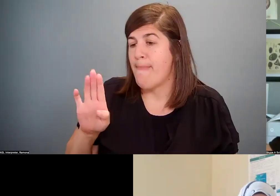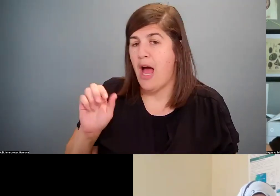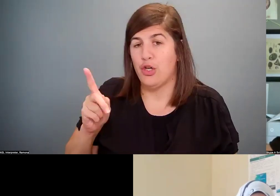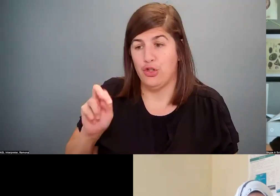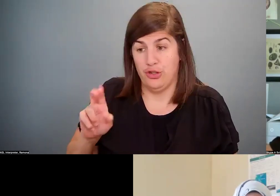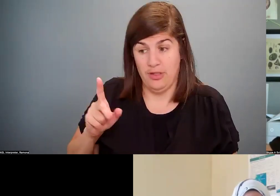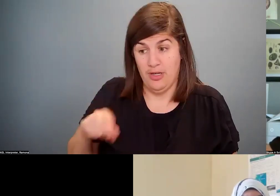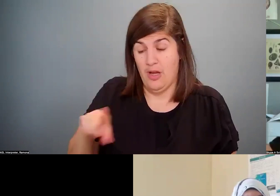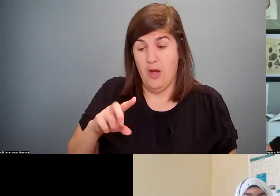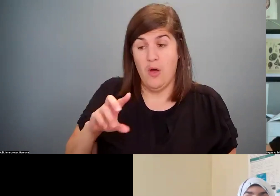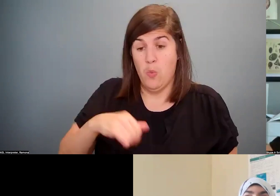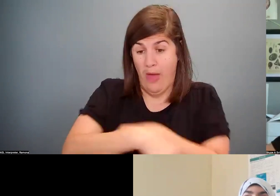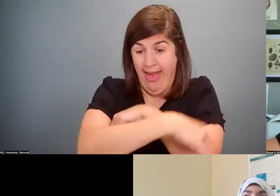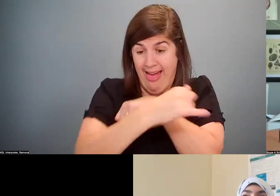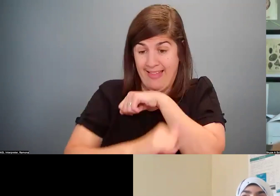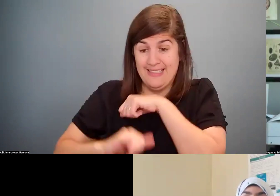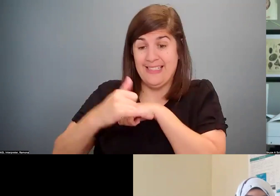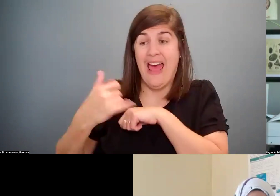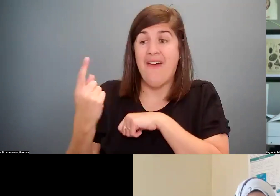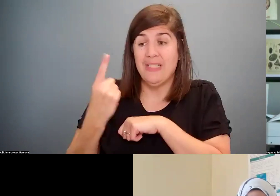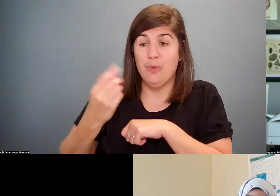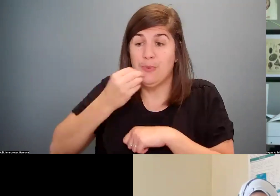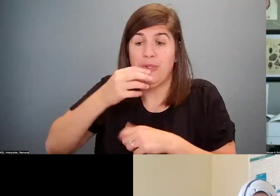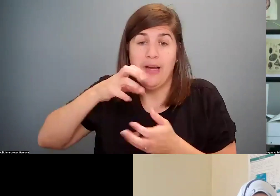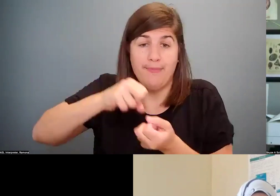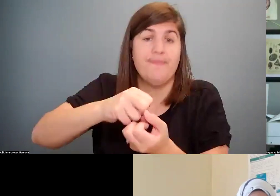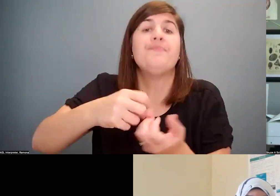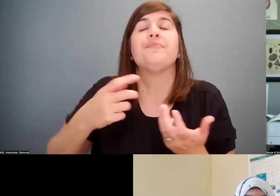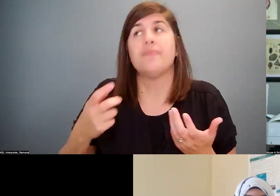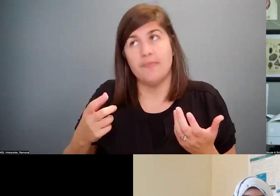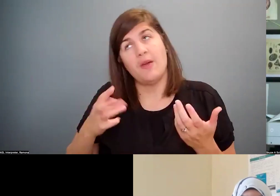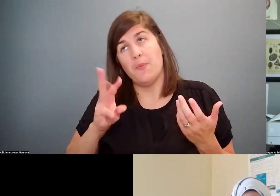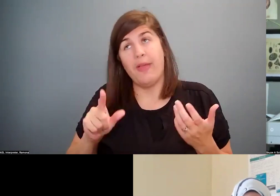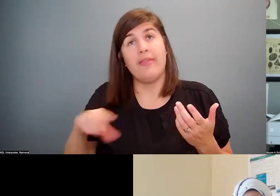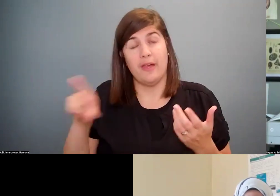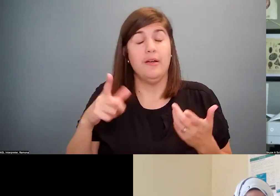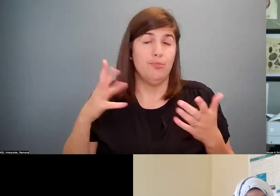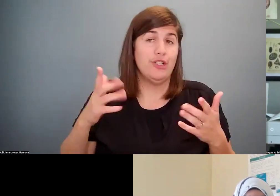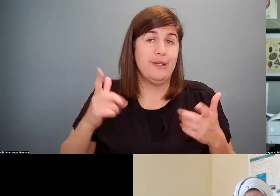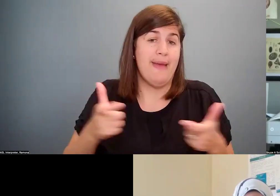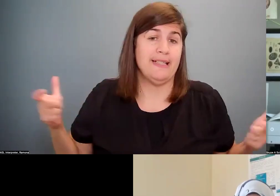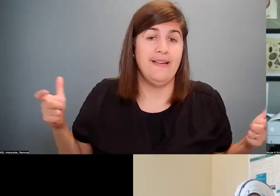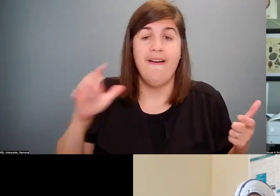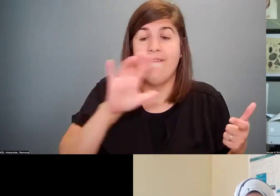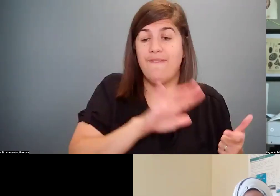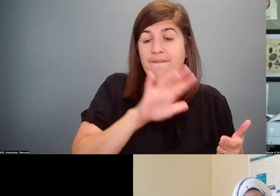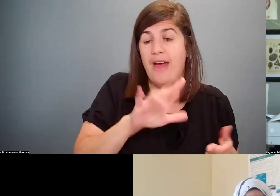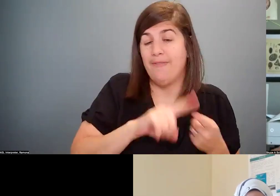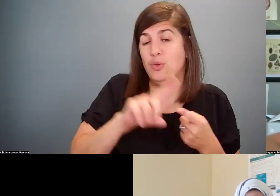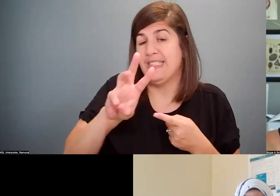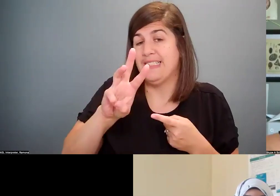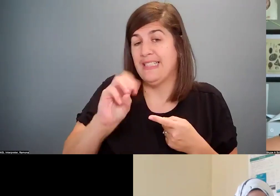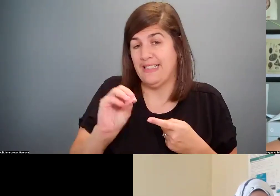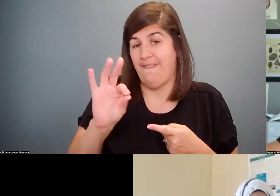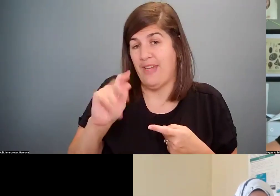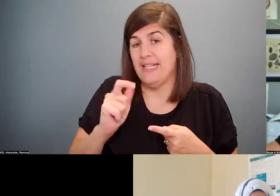predators? Great question. So humpback whales are pretty massive. They are about, as I mentioned, 55 to 60 feet. So there